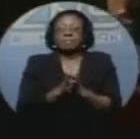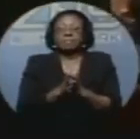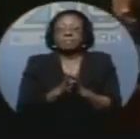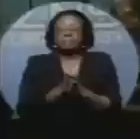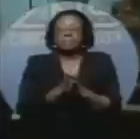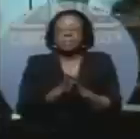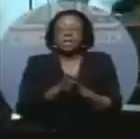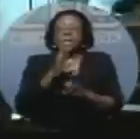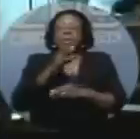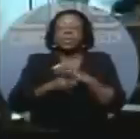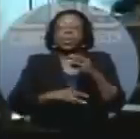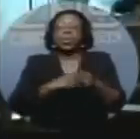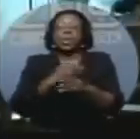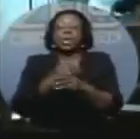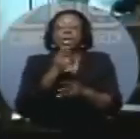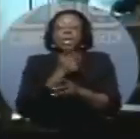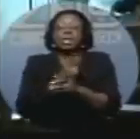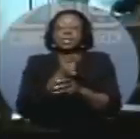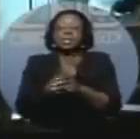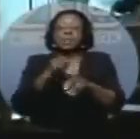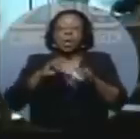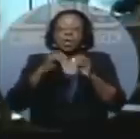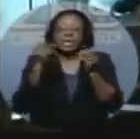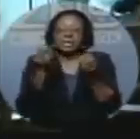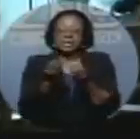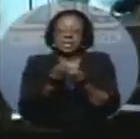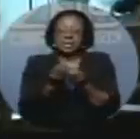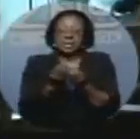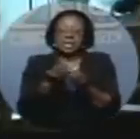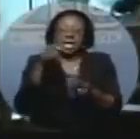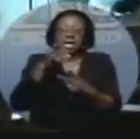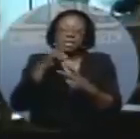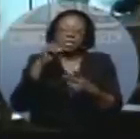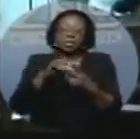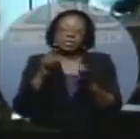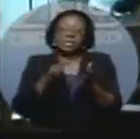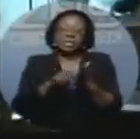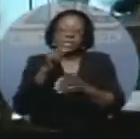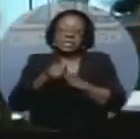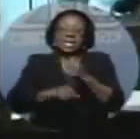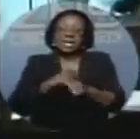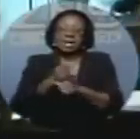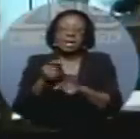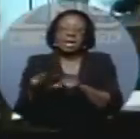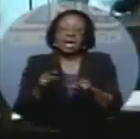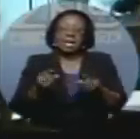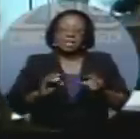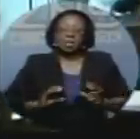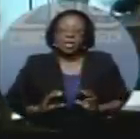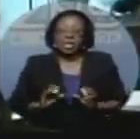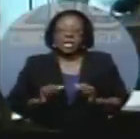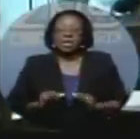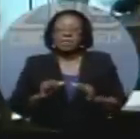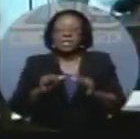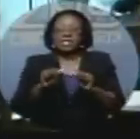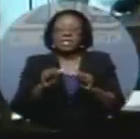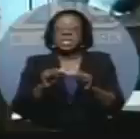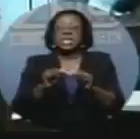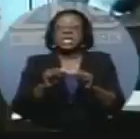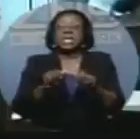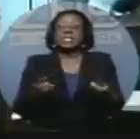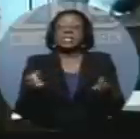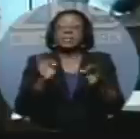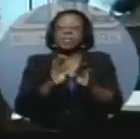throughout the years. The World Customs Organization has elected to celebrate 2013 as the year of innovation. Innovation is essential to